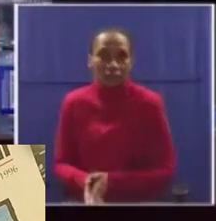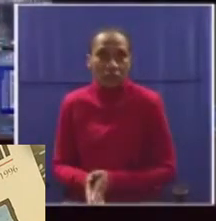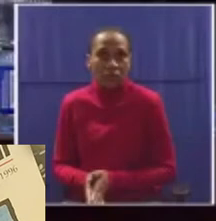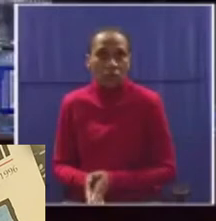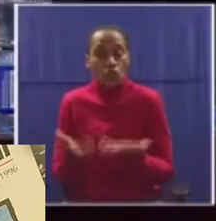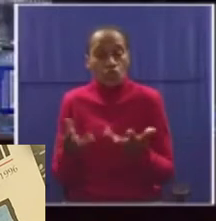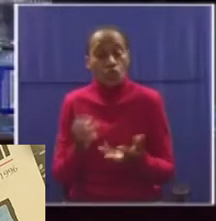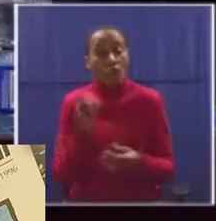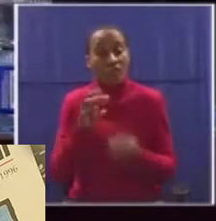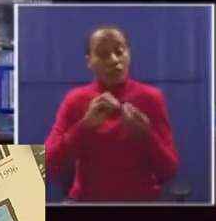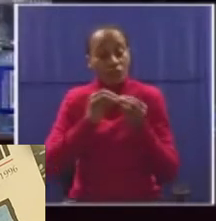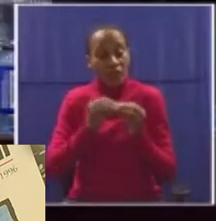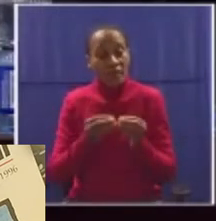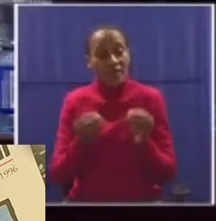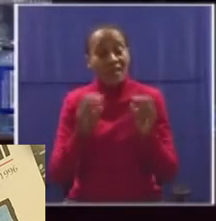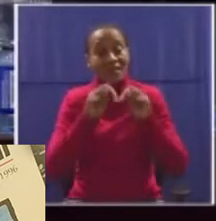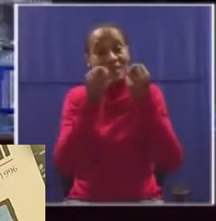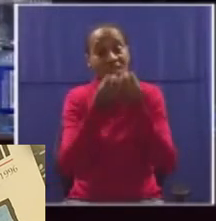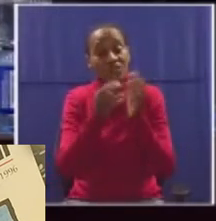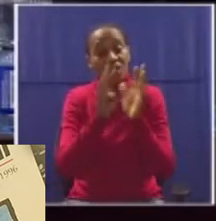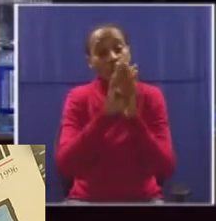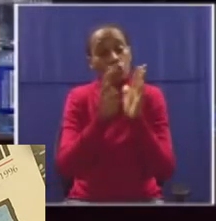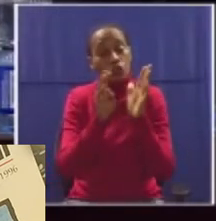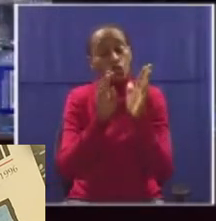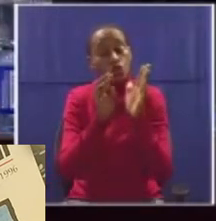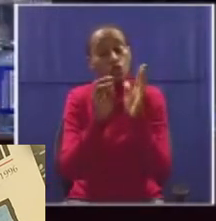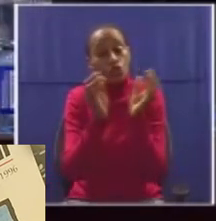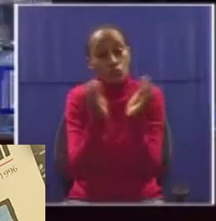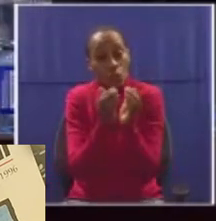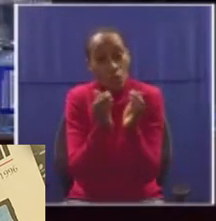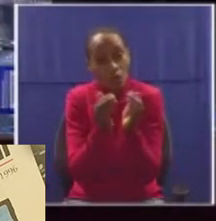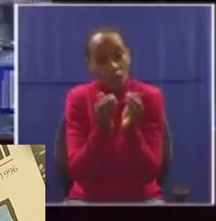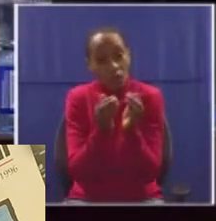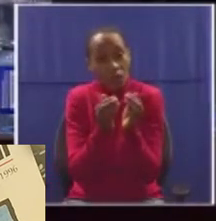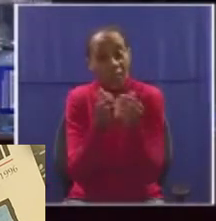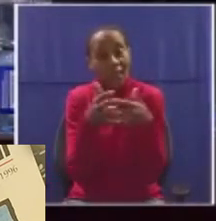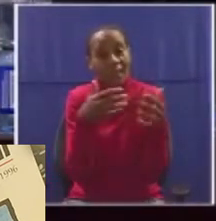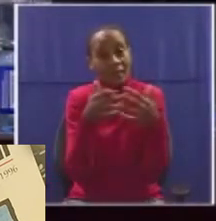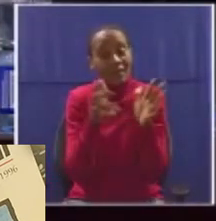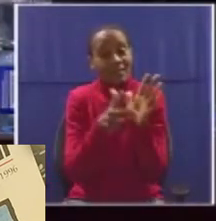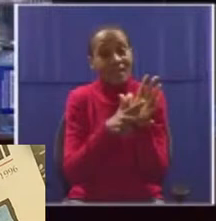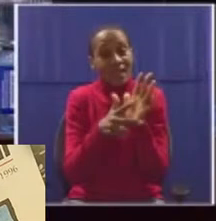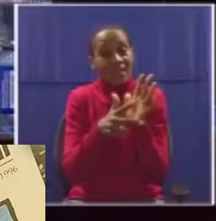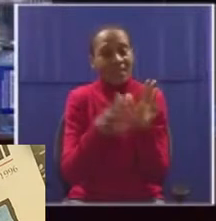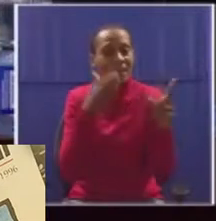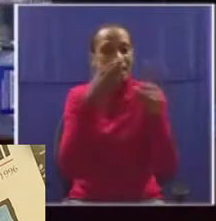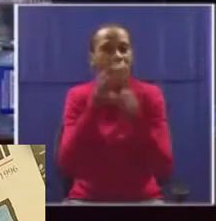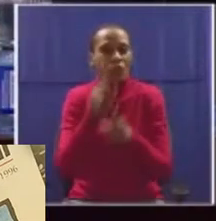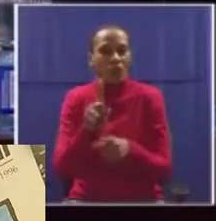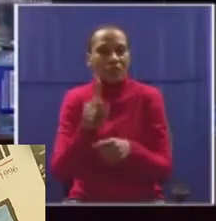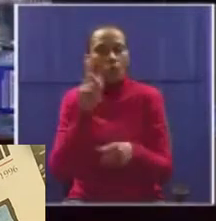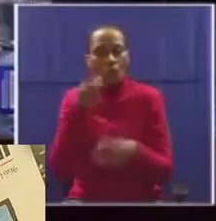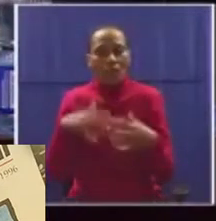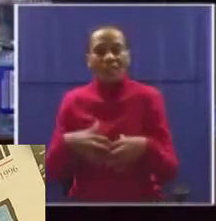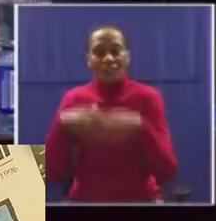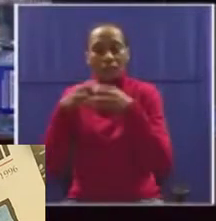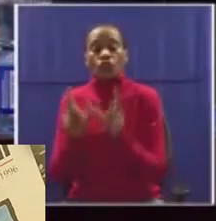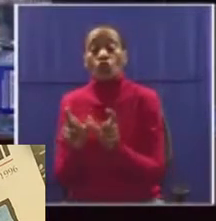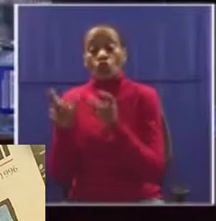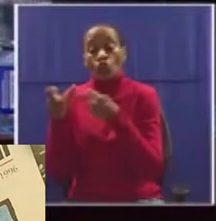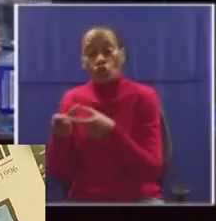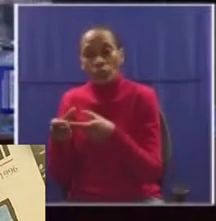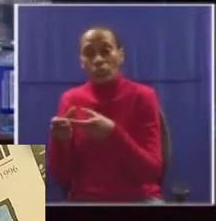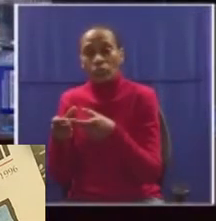the amendment of The National Small Enterprise act aims to establish an Enterprise commission and